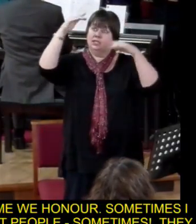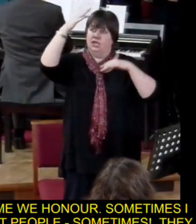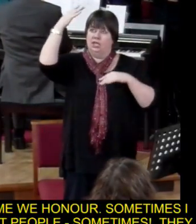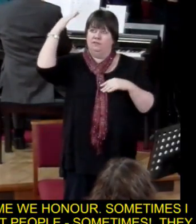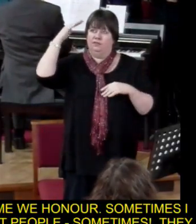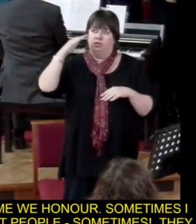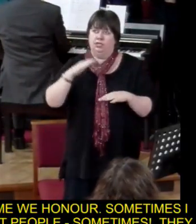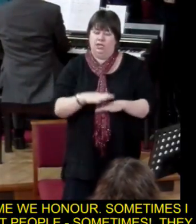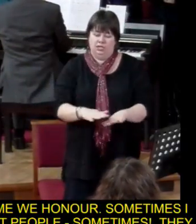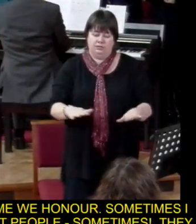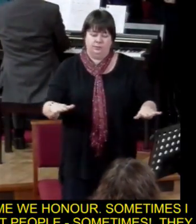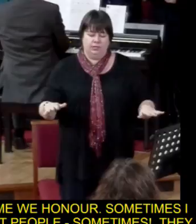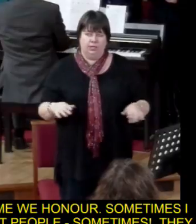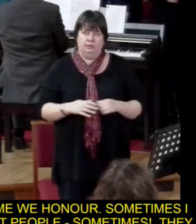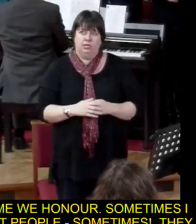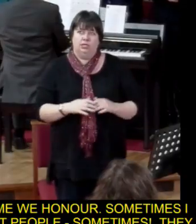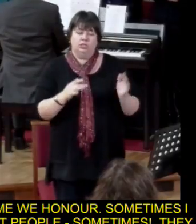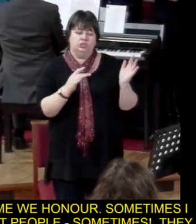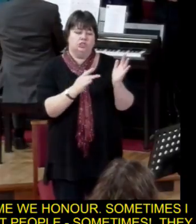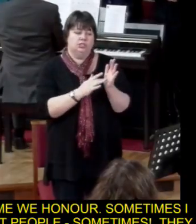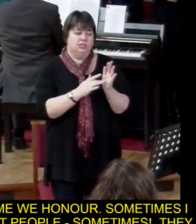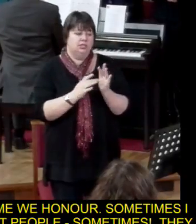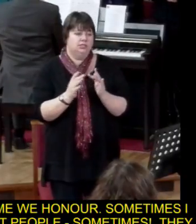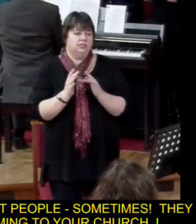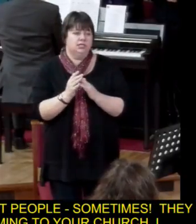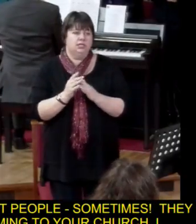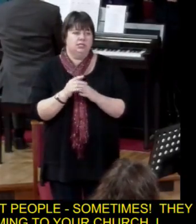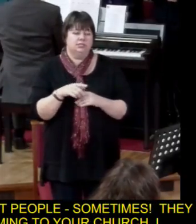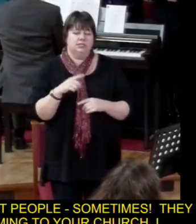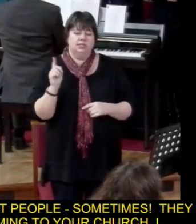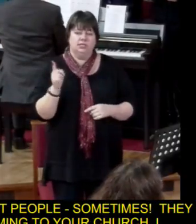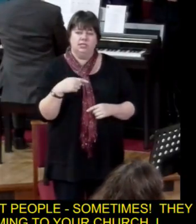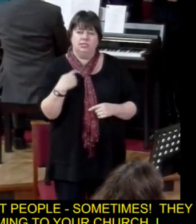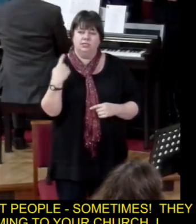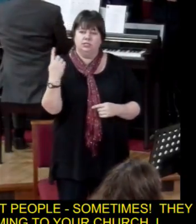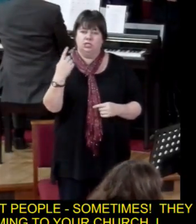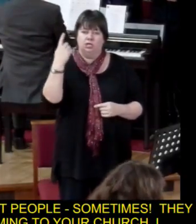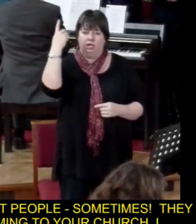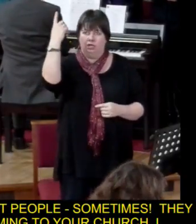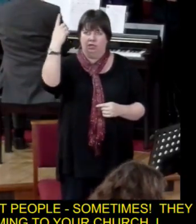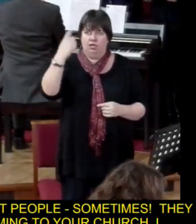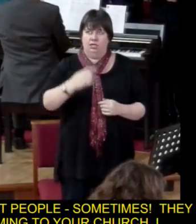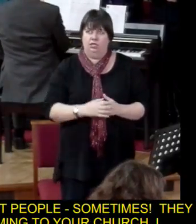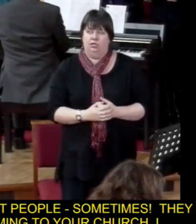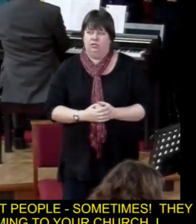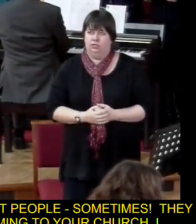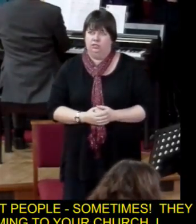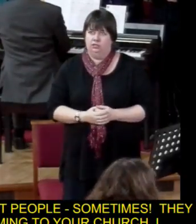Jesus,